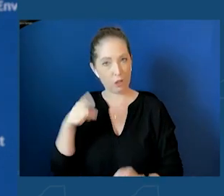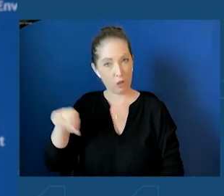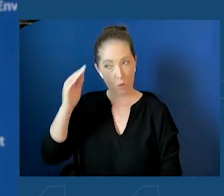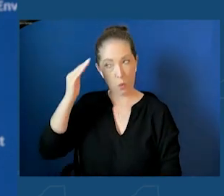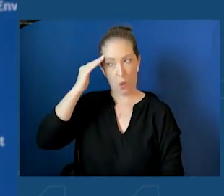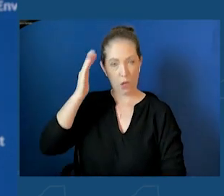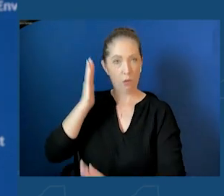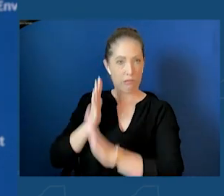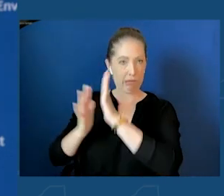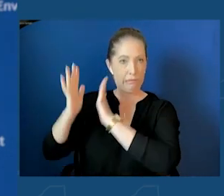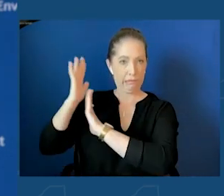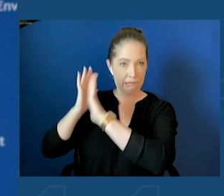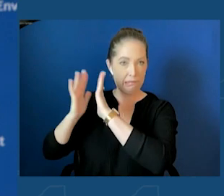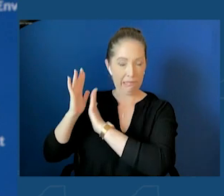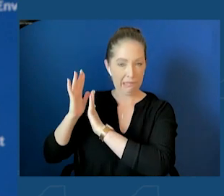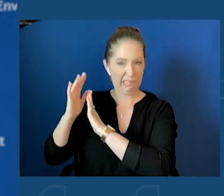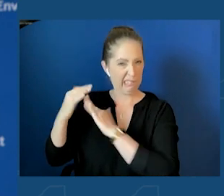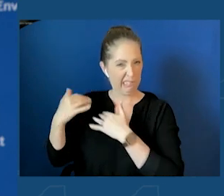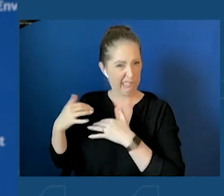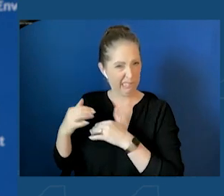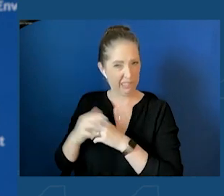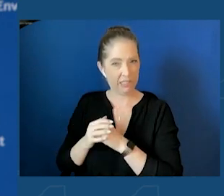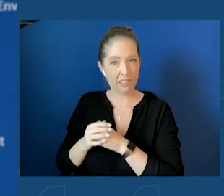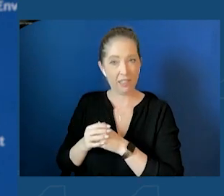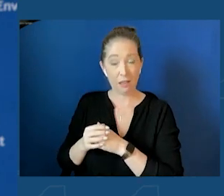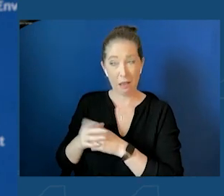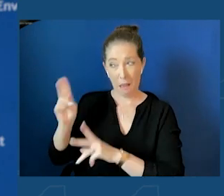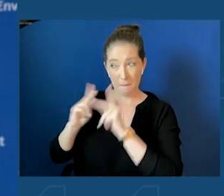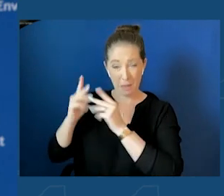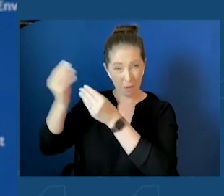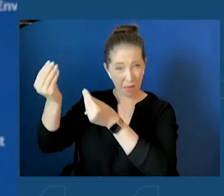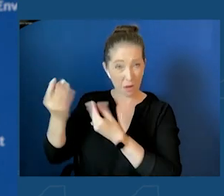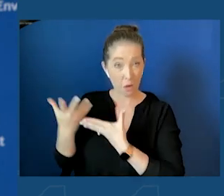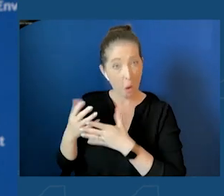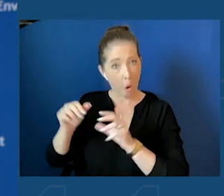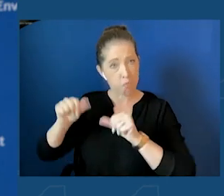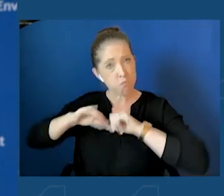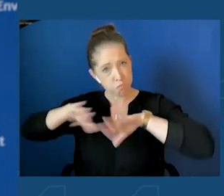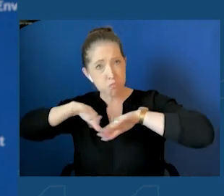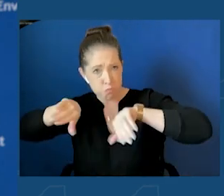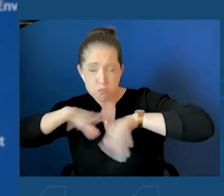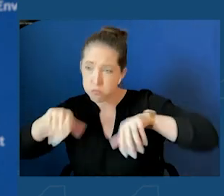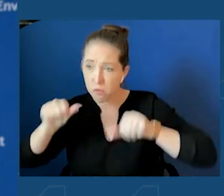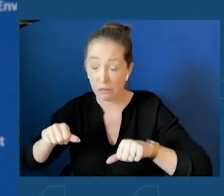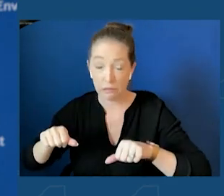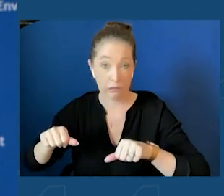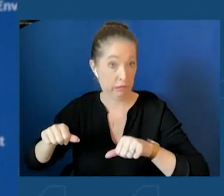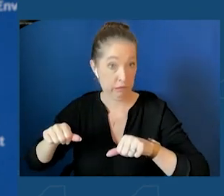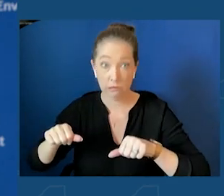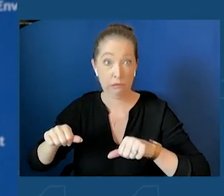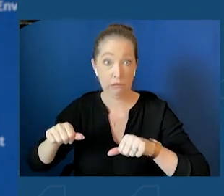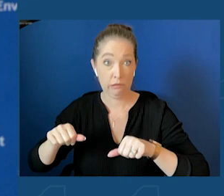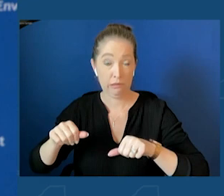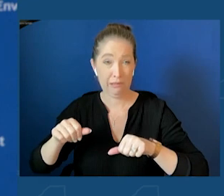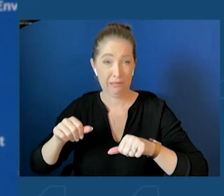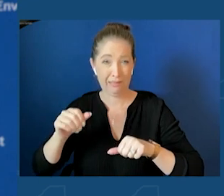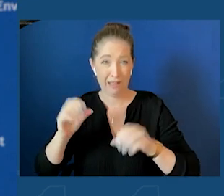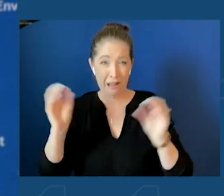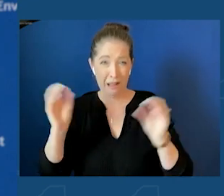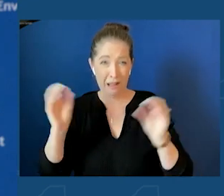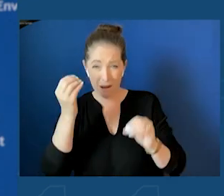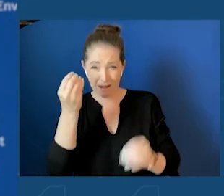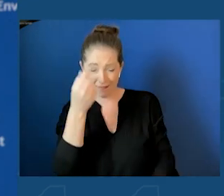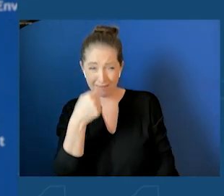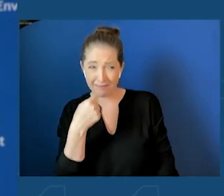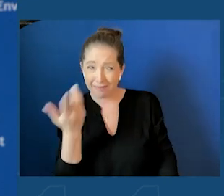like, somehow we were told it was okay to swim in it, and no one seemed to notice that by night you could see the molten lava being